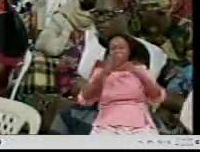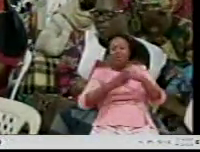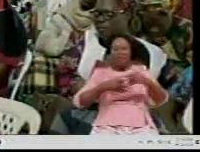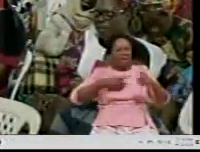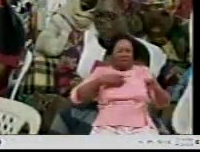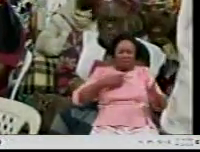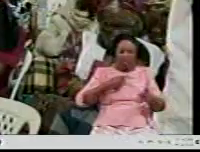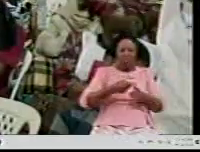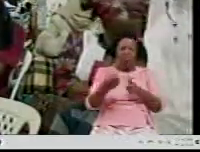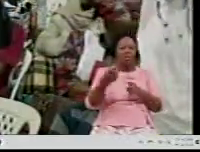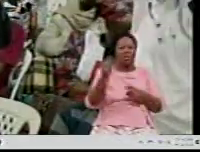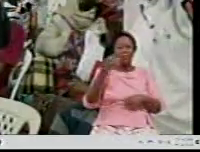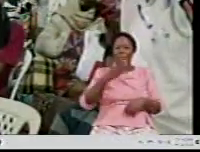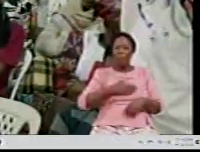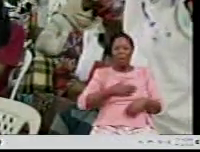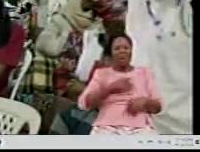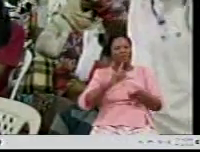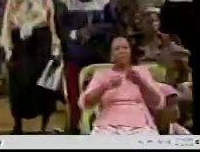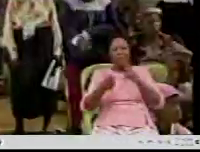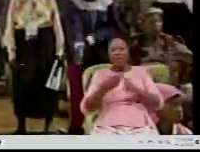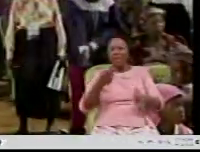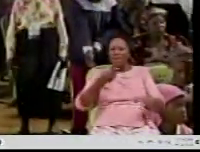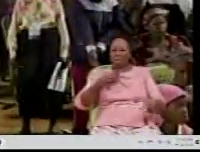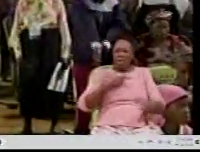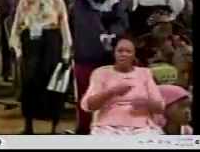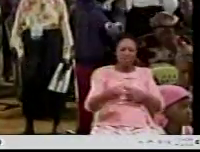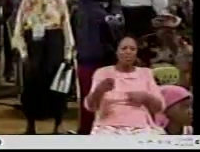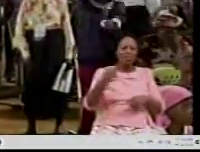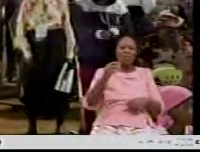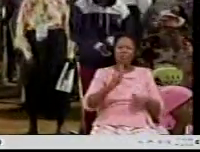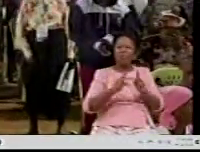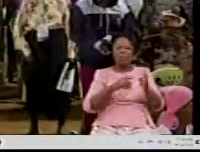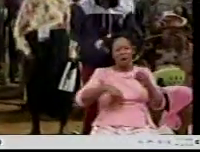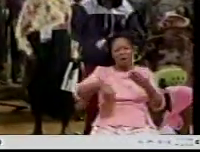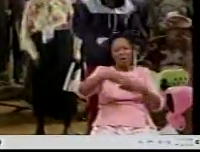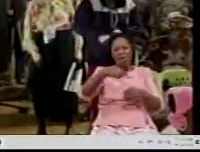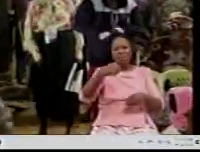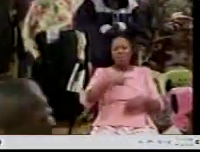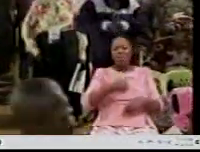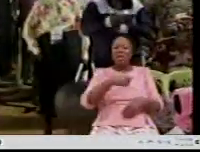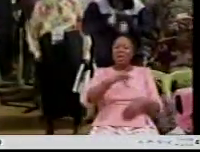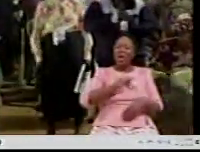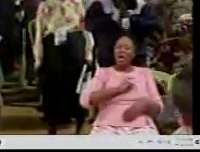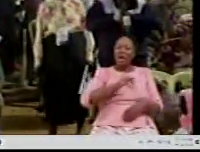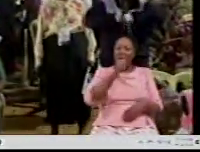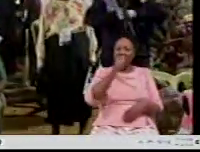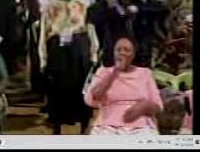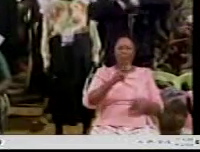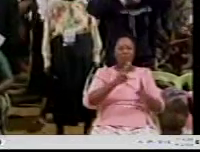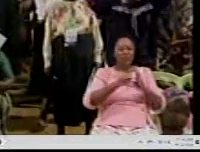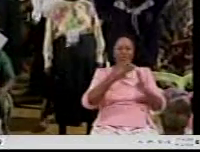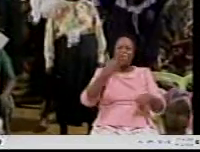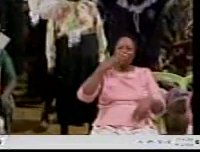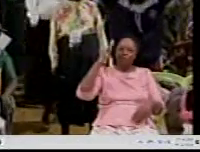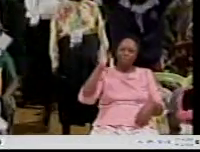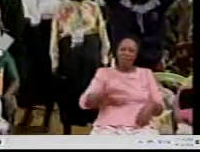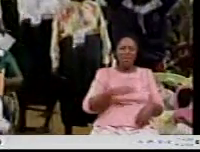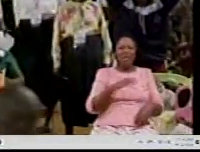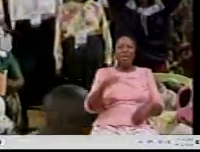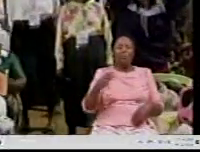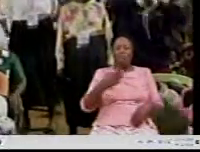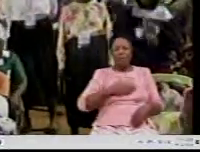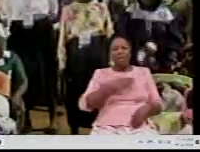injures my neighbor, injures people around me. I am injurious. My